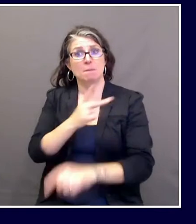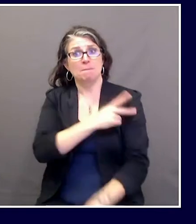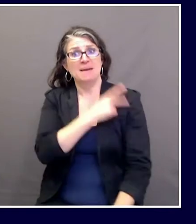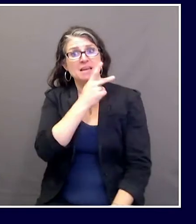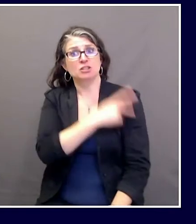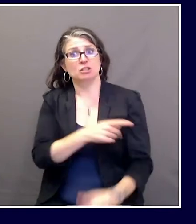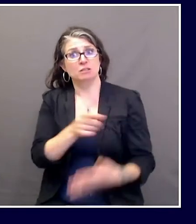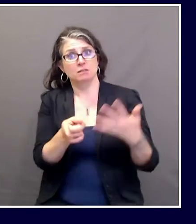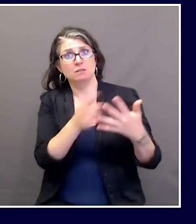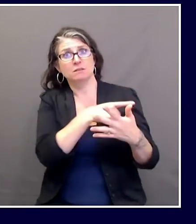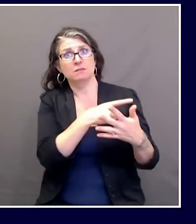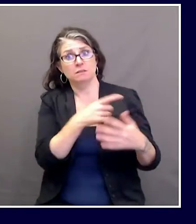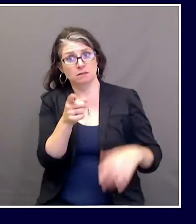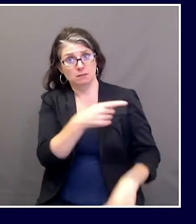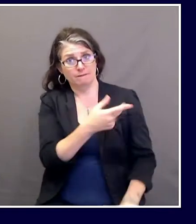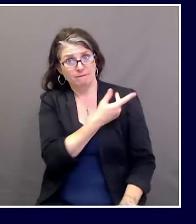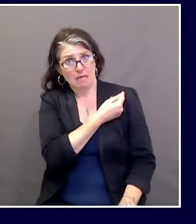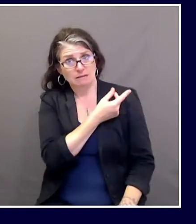situation?